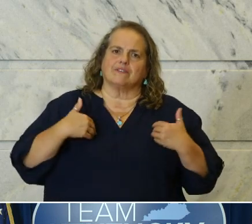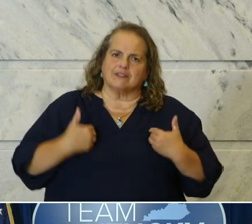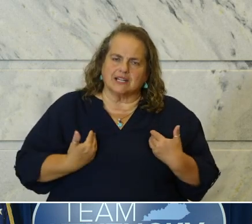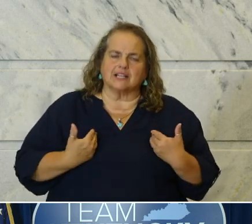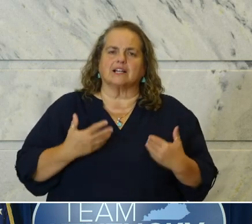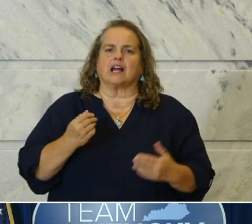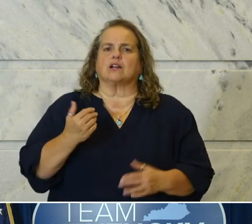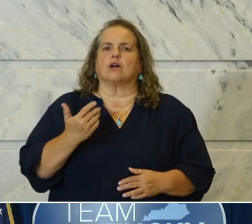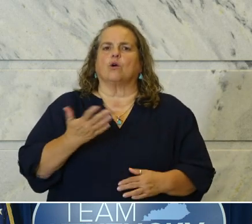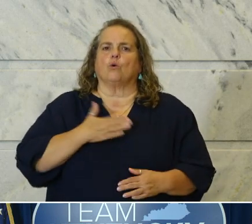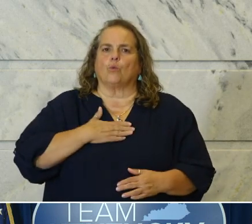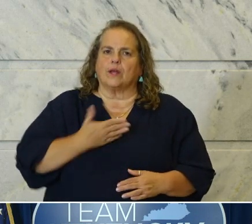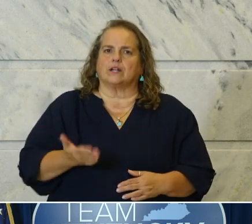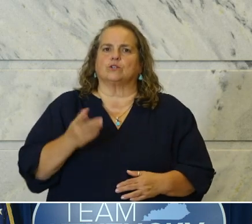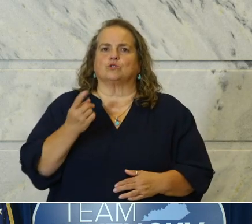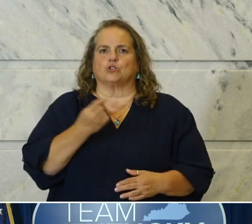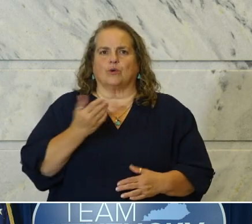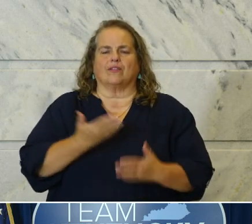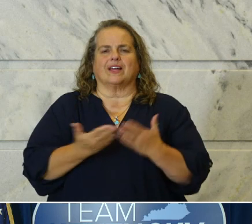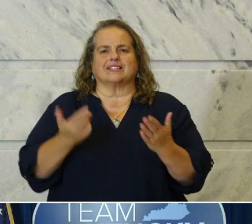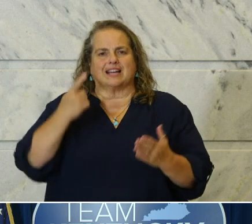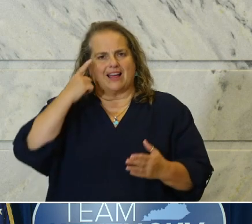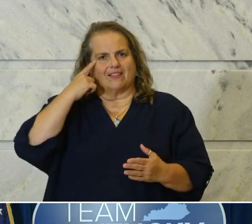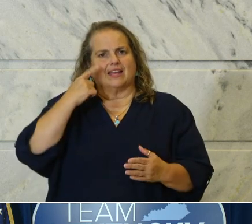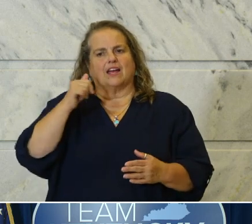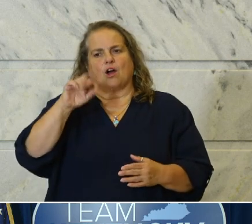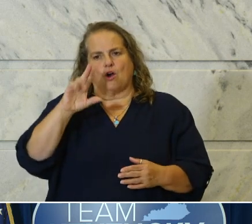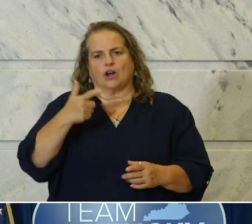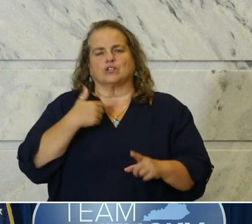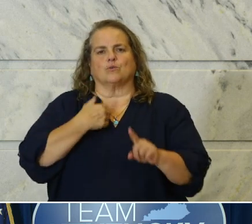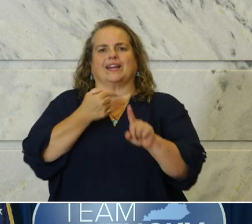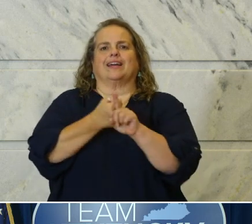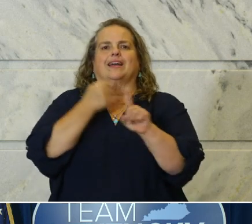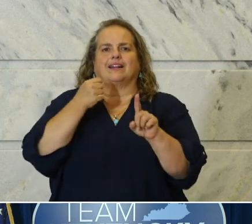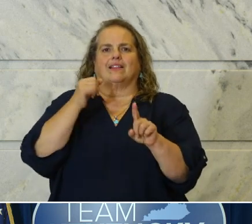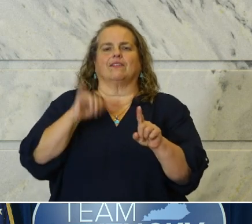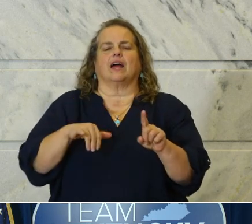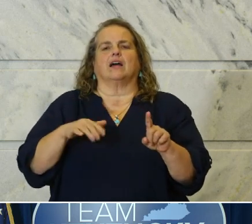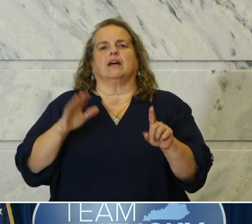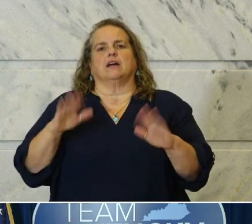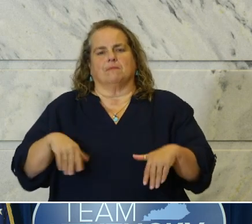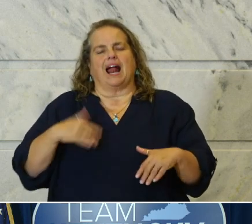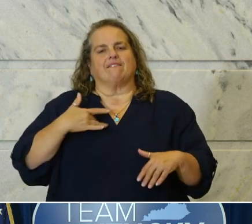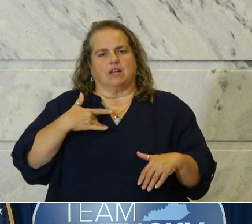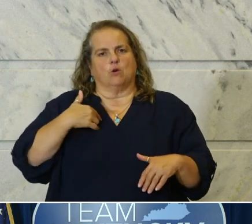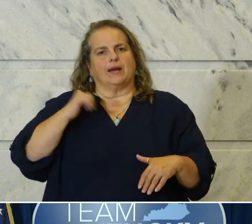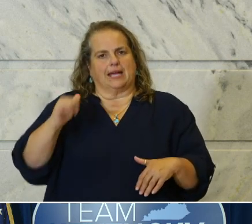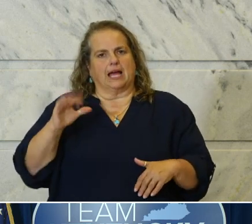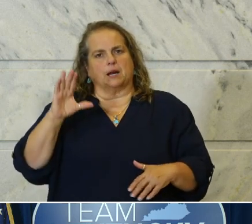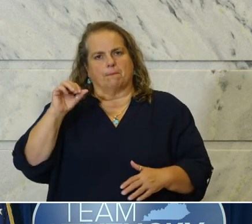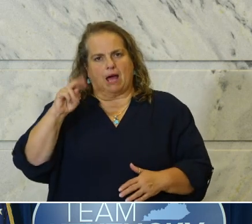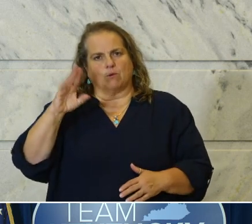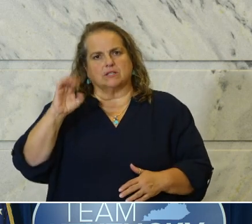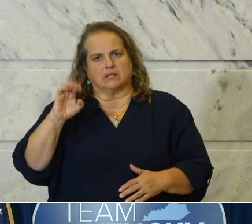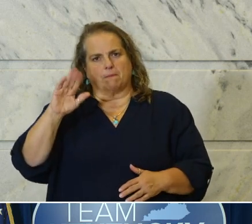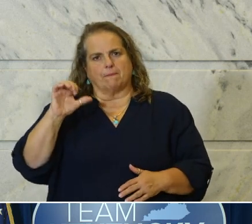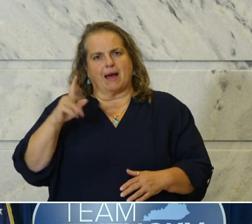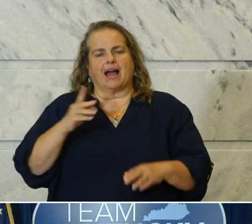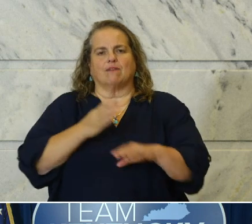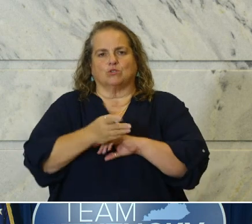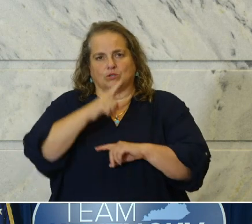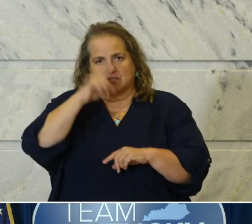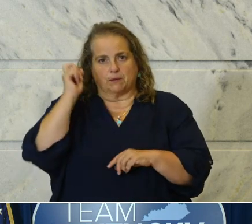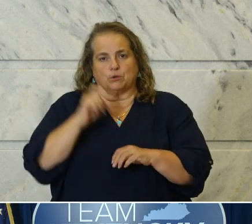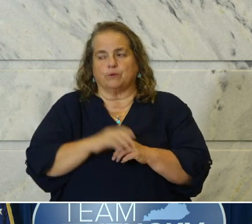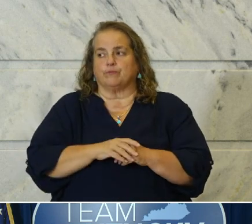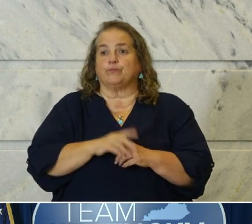things. And I think we hit another one of those in August. My hope is that we bounce back just like we did after the summer. Do I have